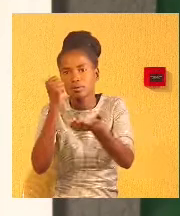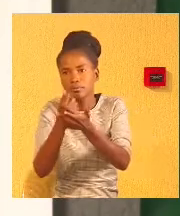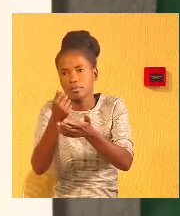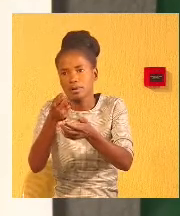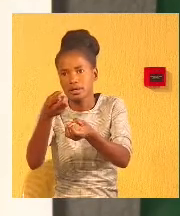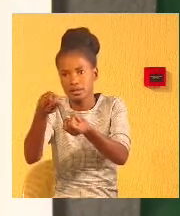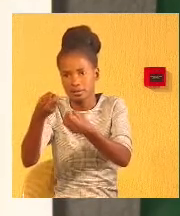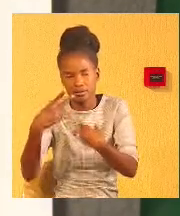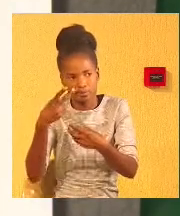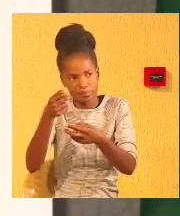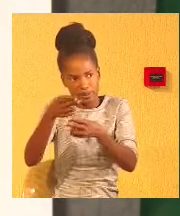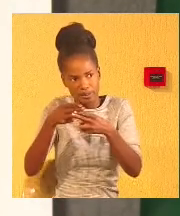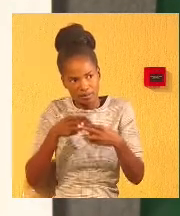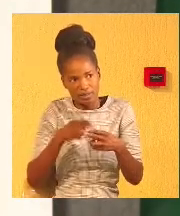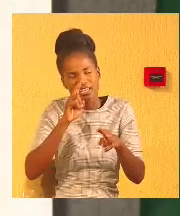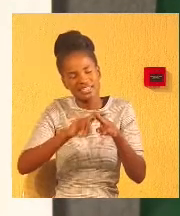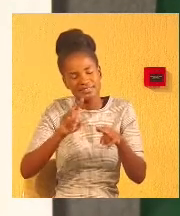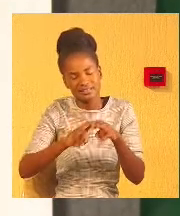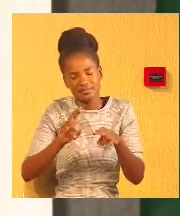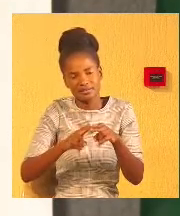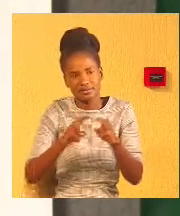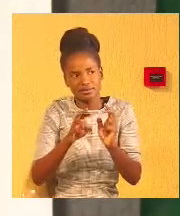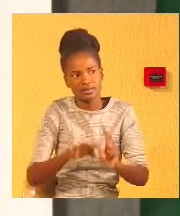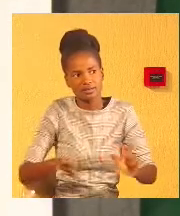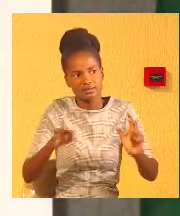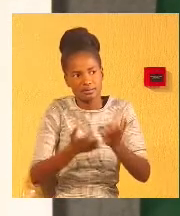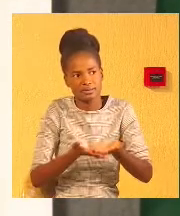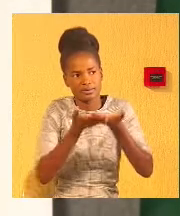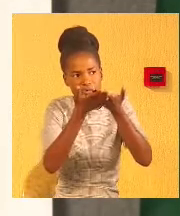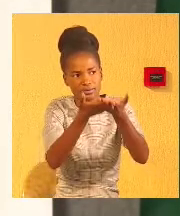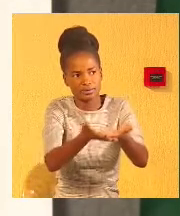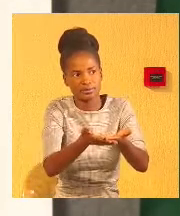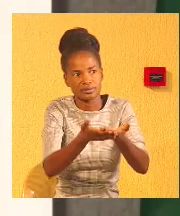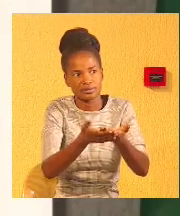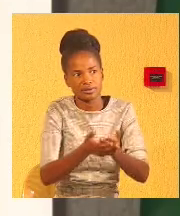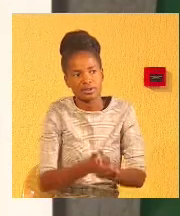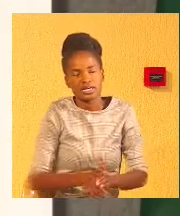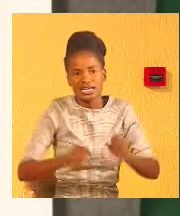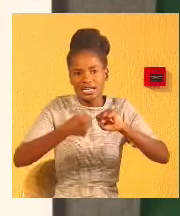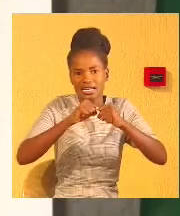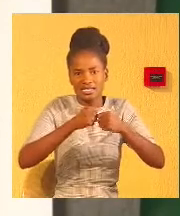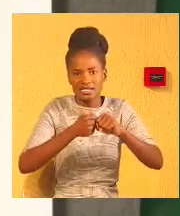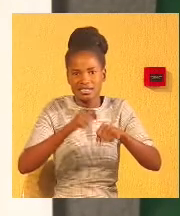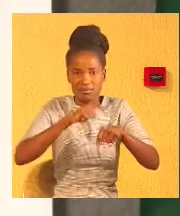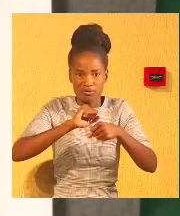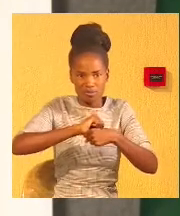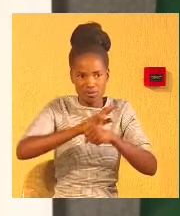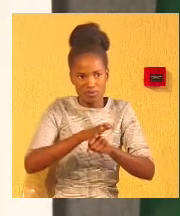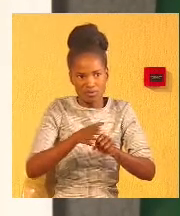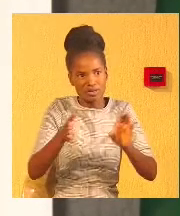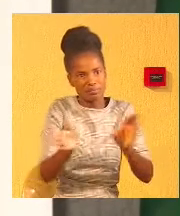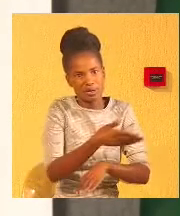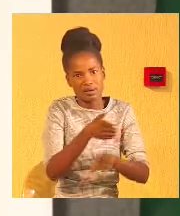up to open that and make it available to farmers to ensure that these cash flow challenges can be